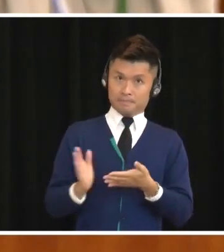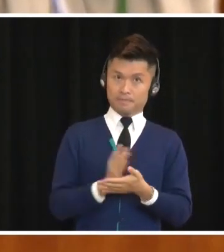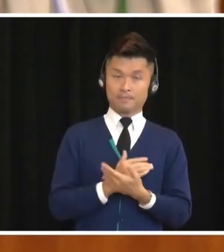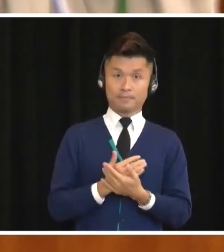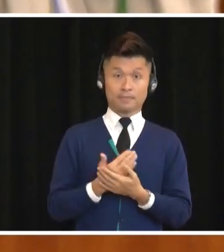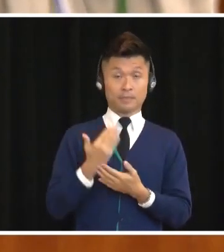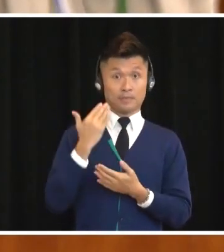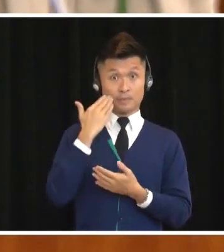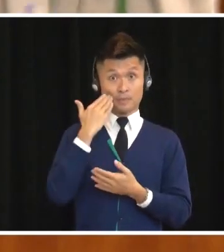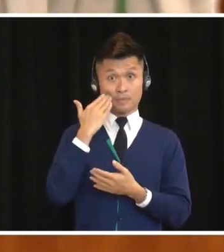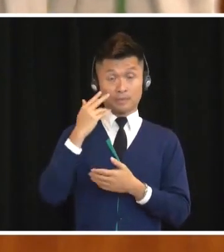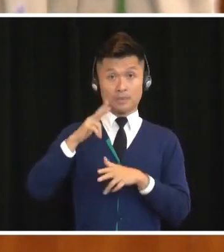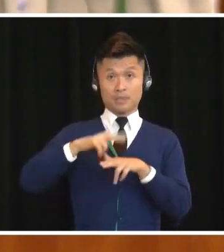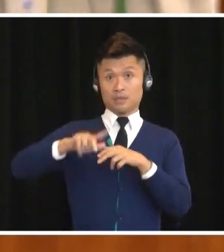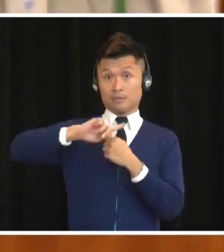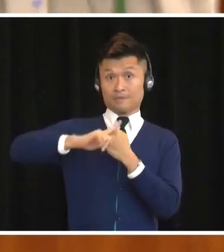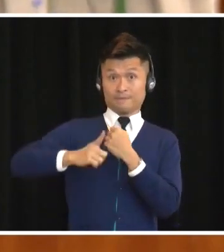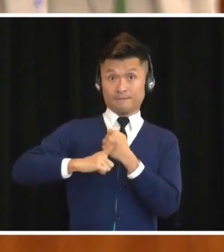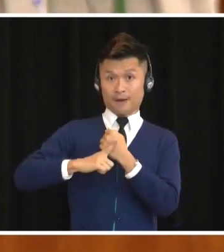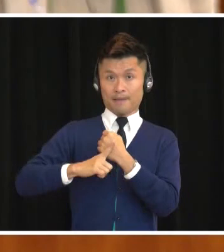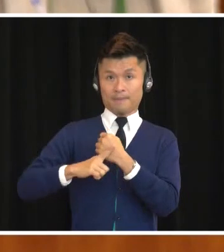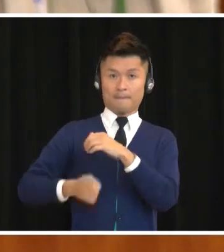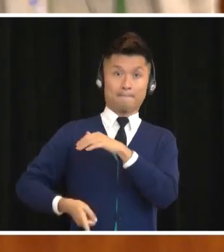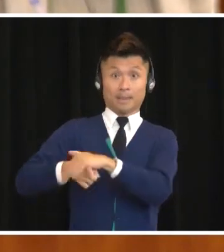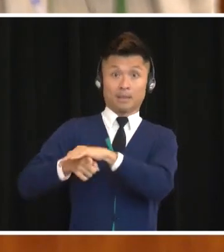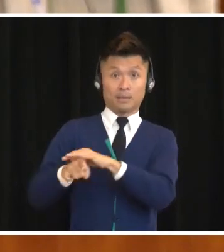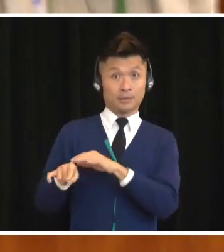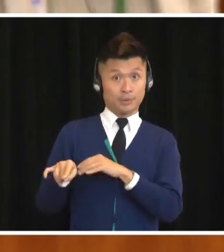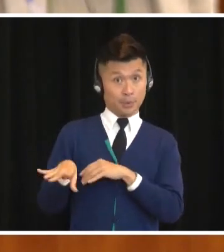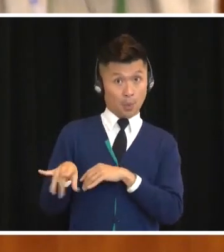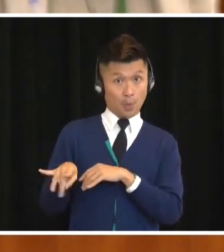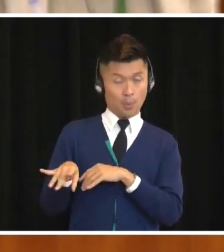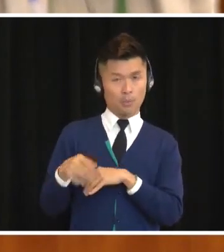from the criminal code's perspective, it is